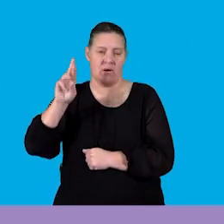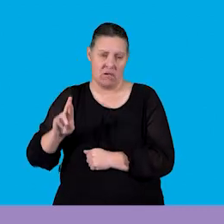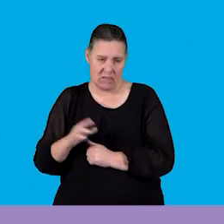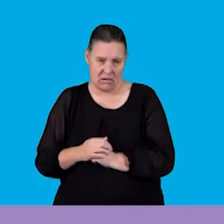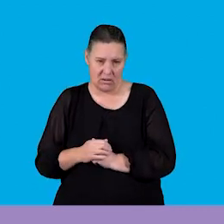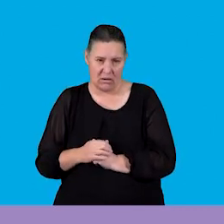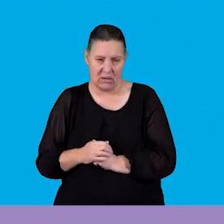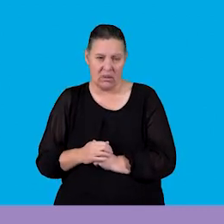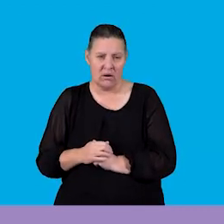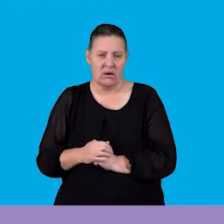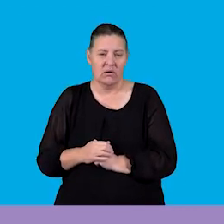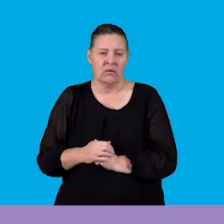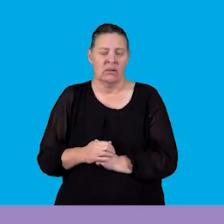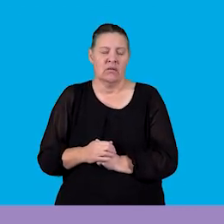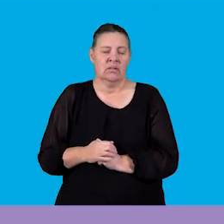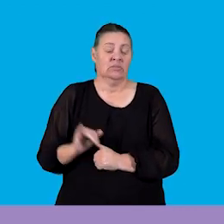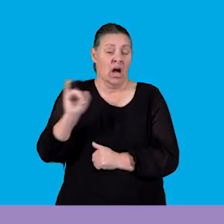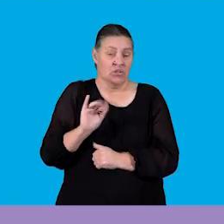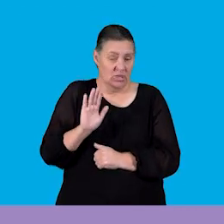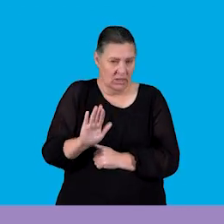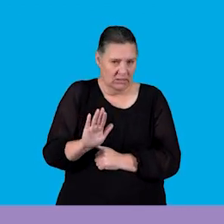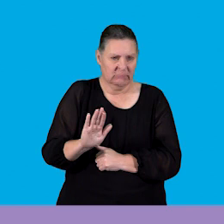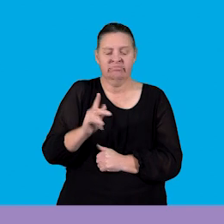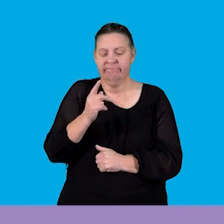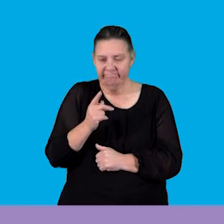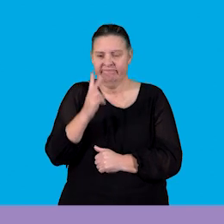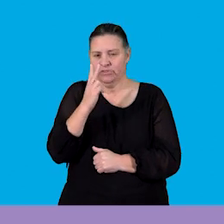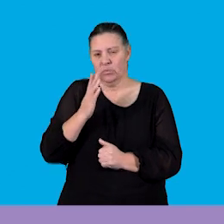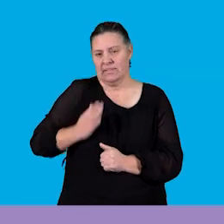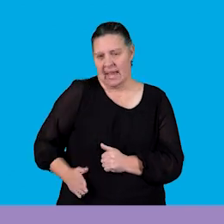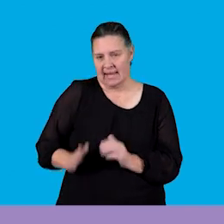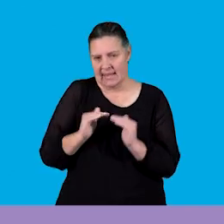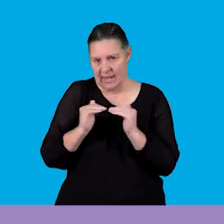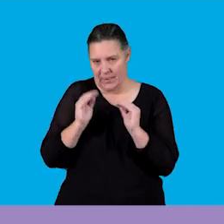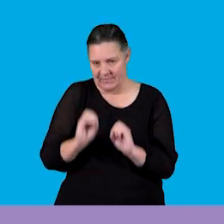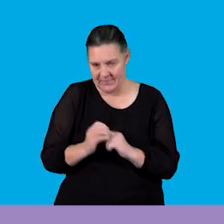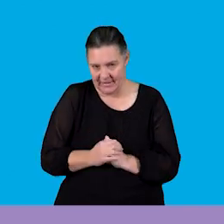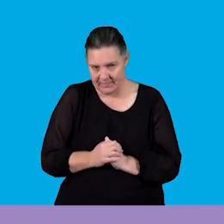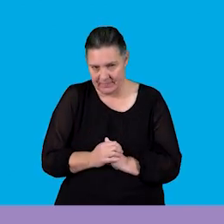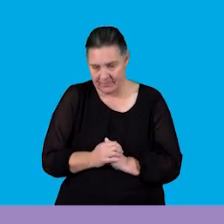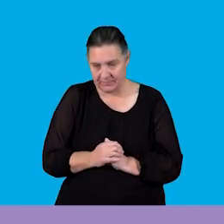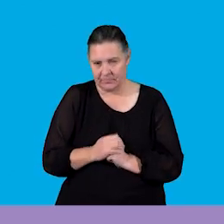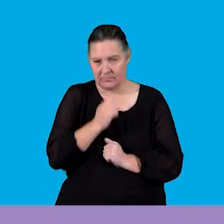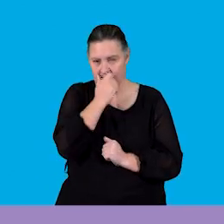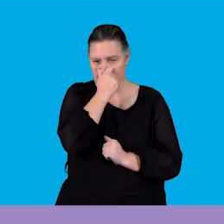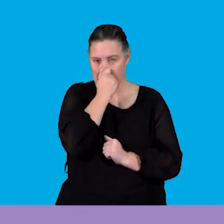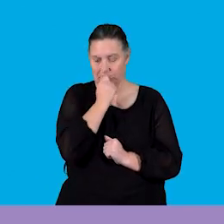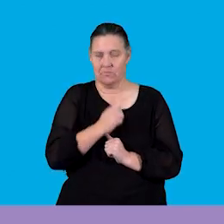to PR. So with an isosceles triangle, we know that two of the sides are